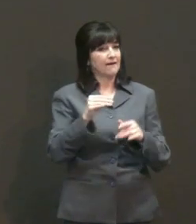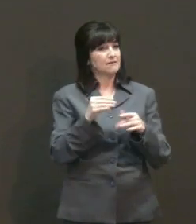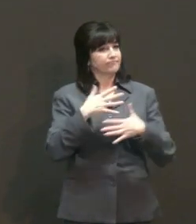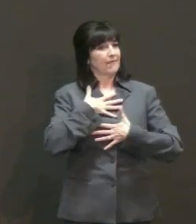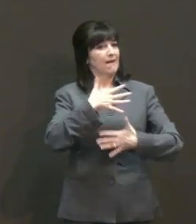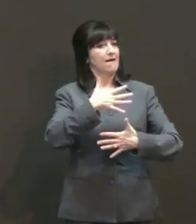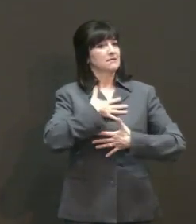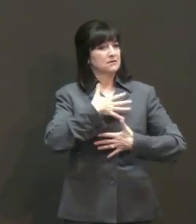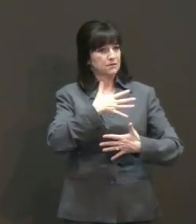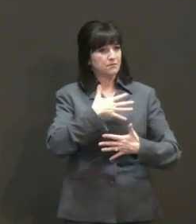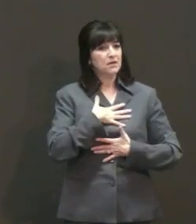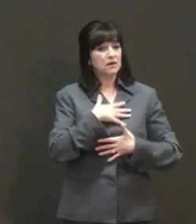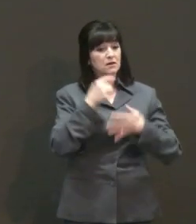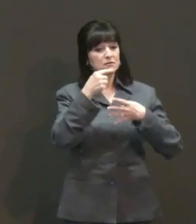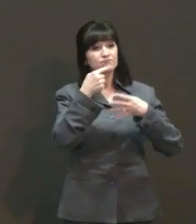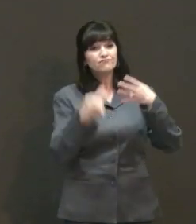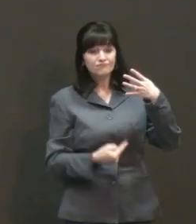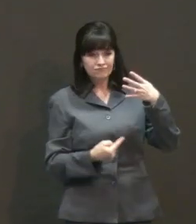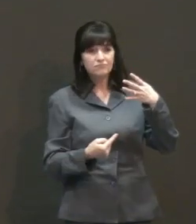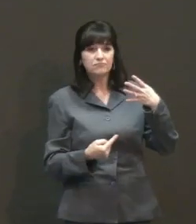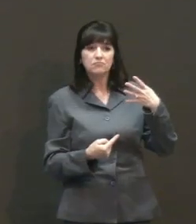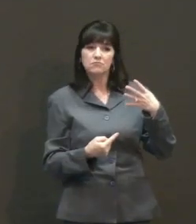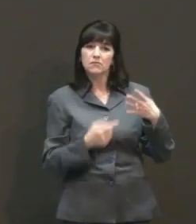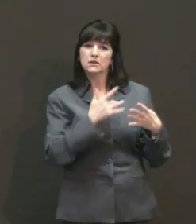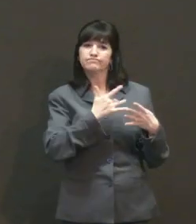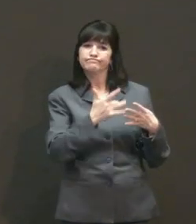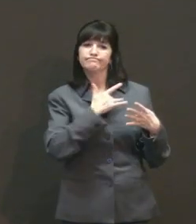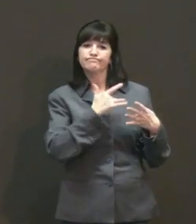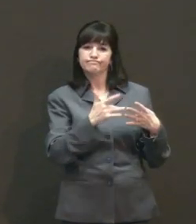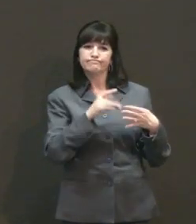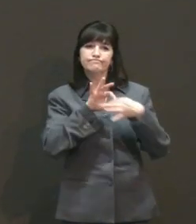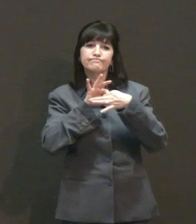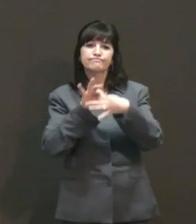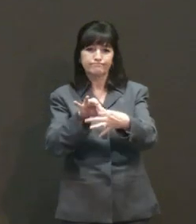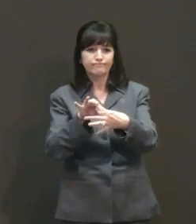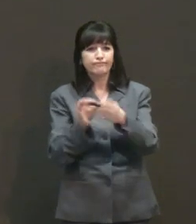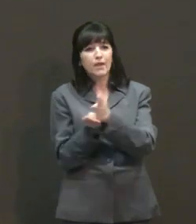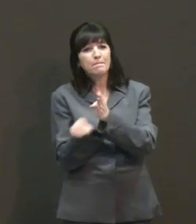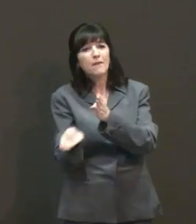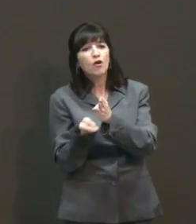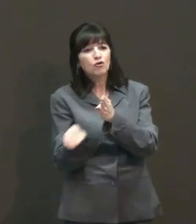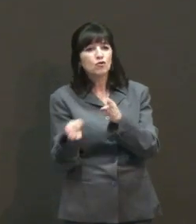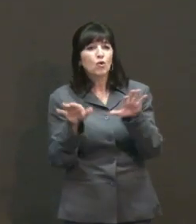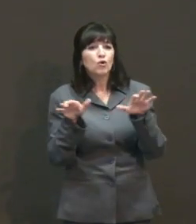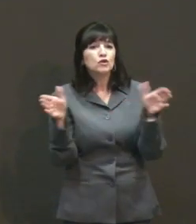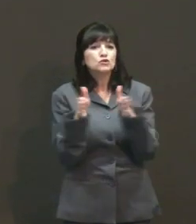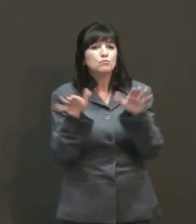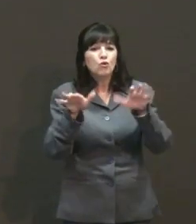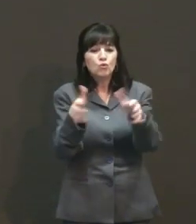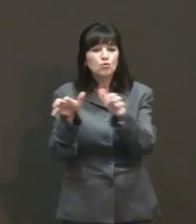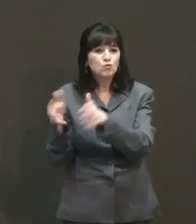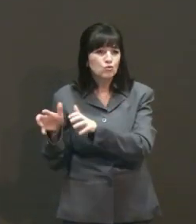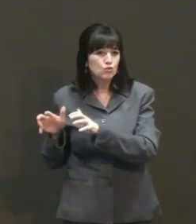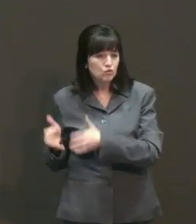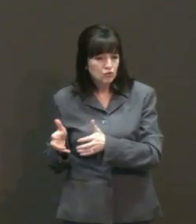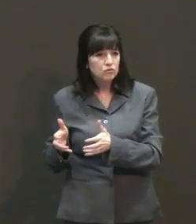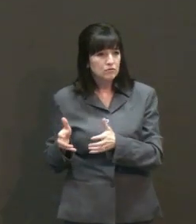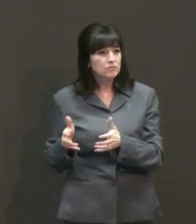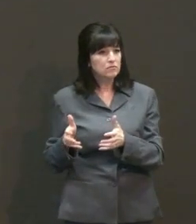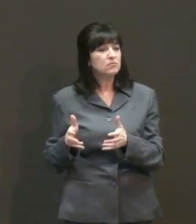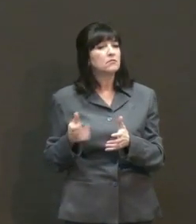So therefore, it is critically important that we keep an eye on our data, but it's also really important that we do all we can